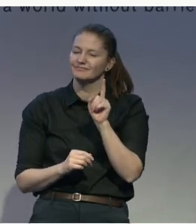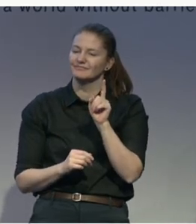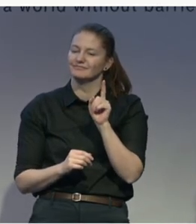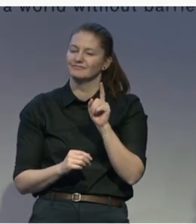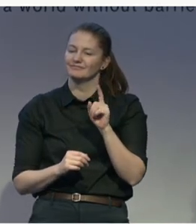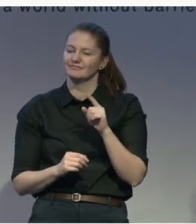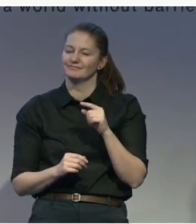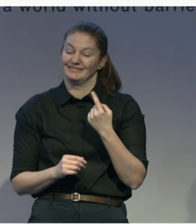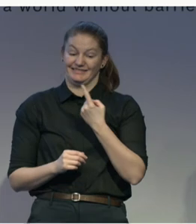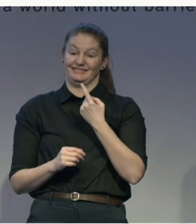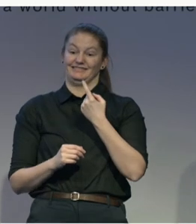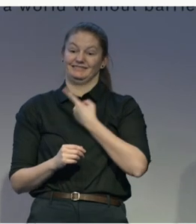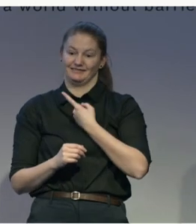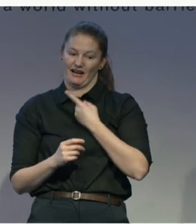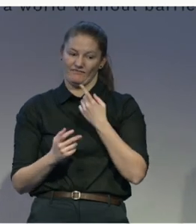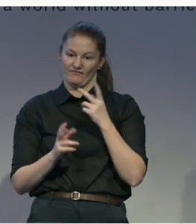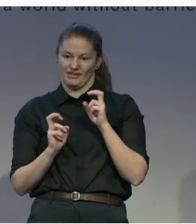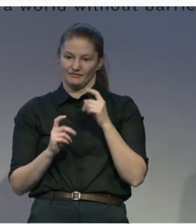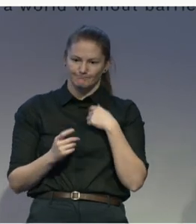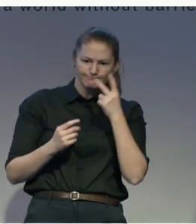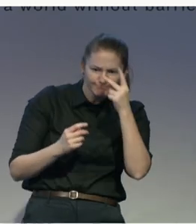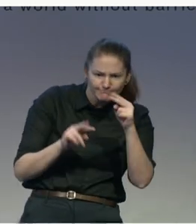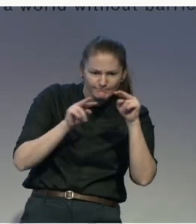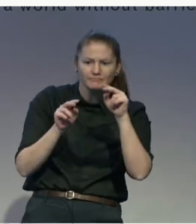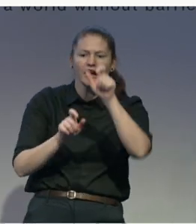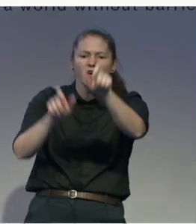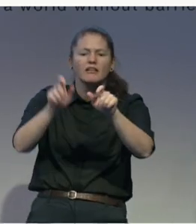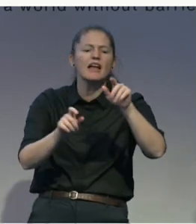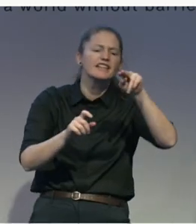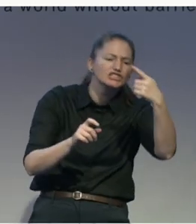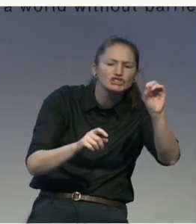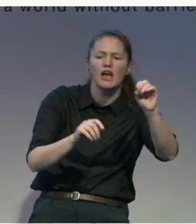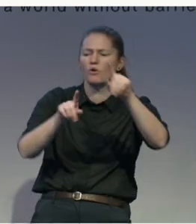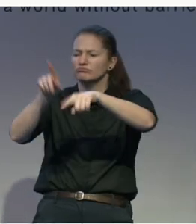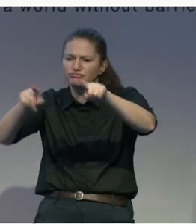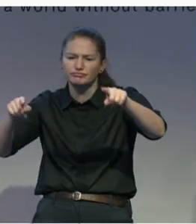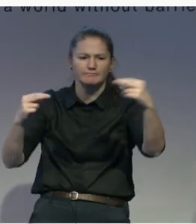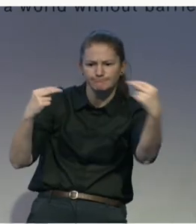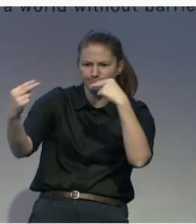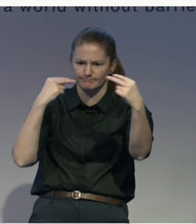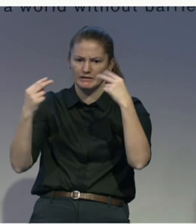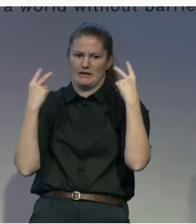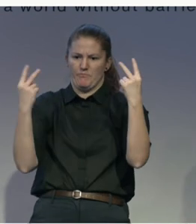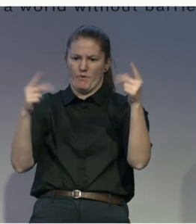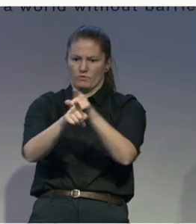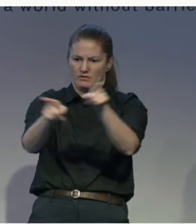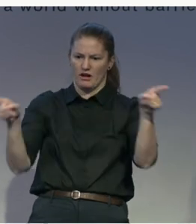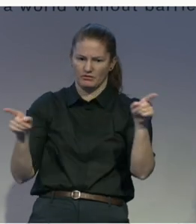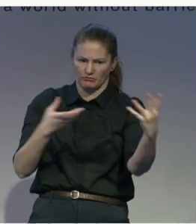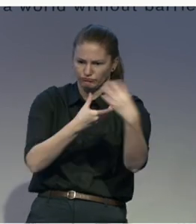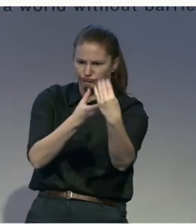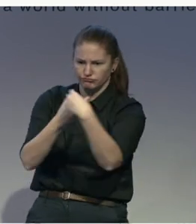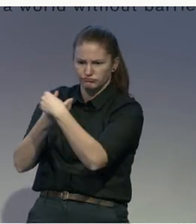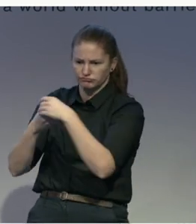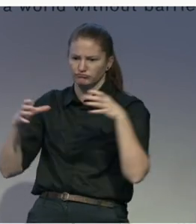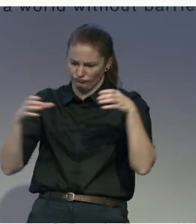take place into account, and people with disability has been integrated in commune and district